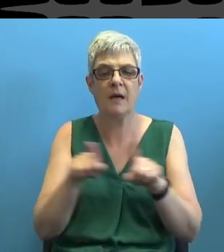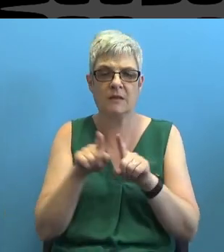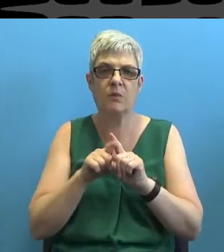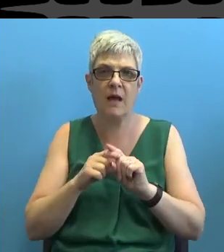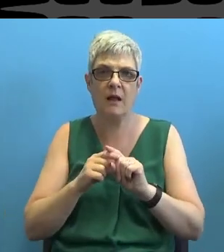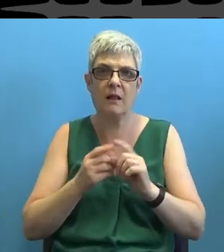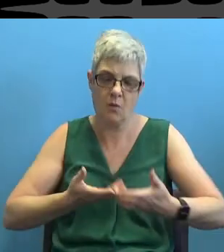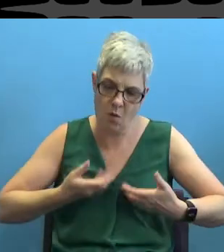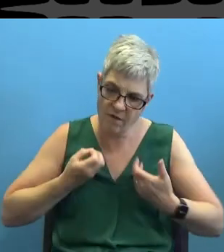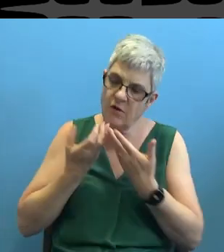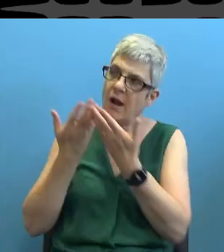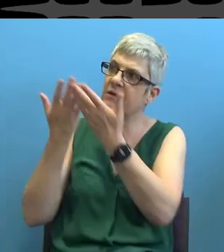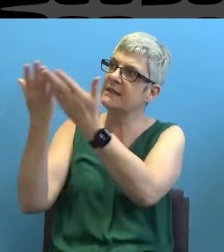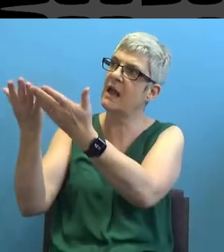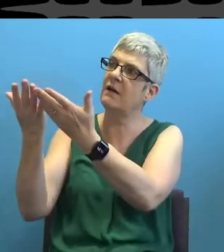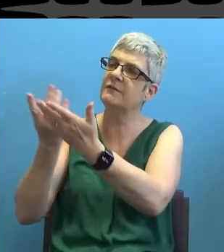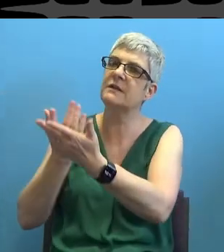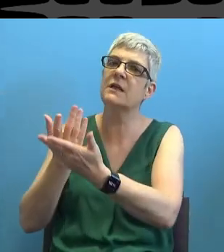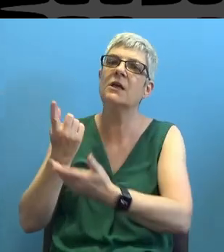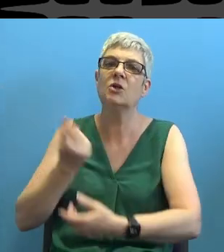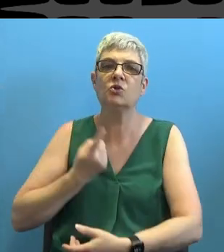and offer ourselves to live for you.